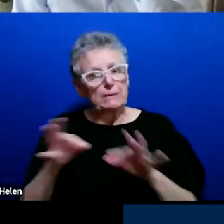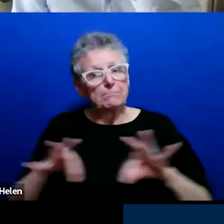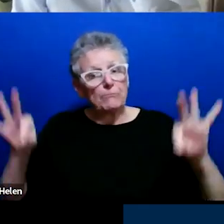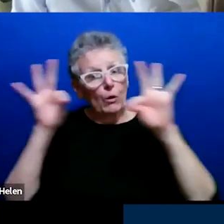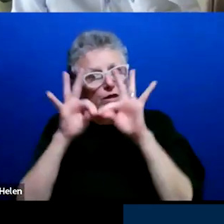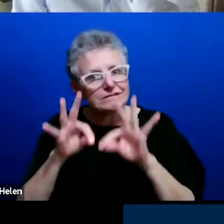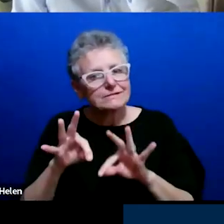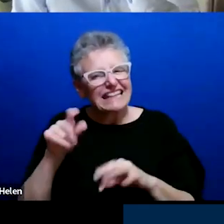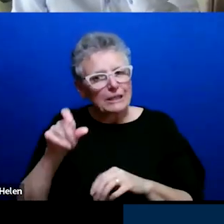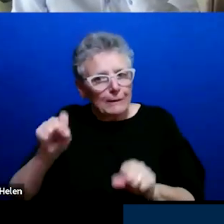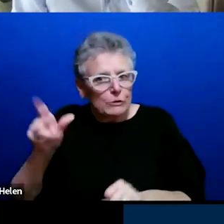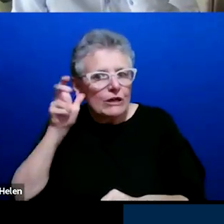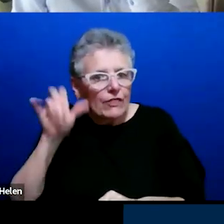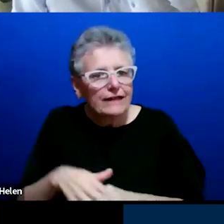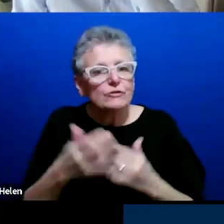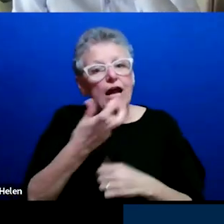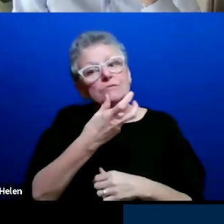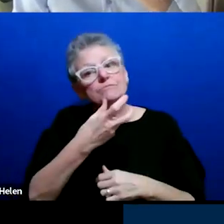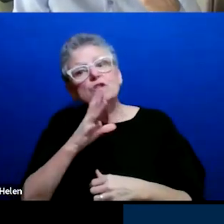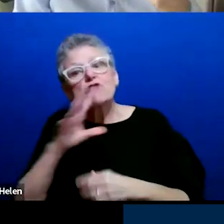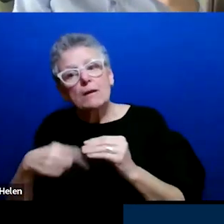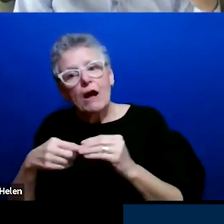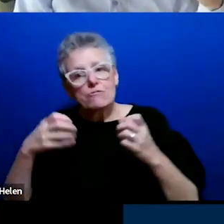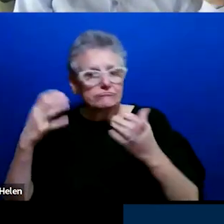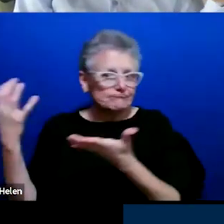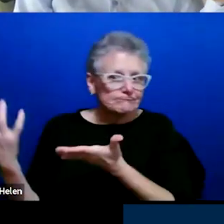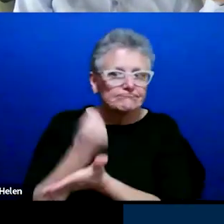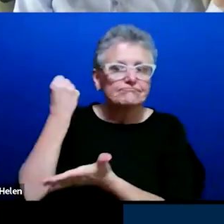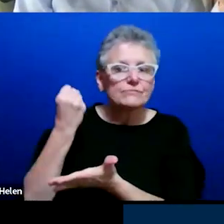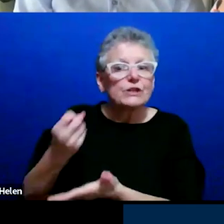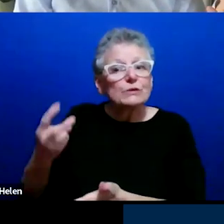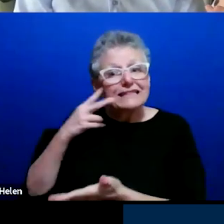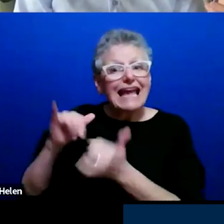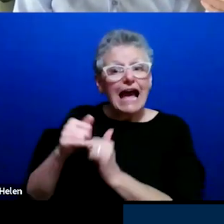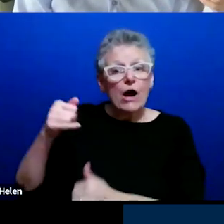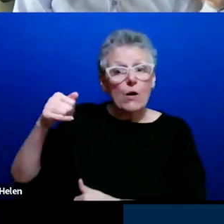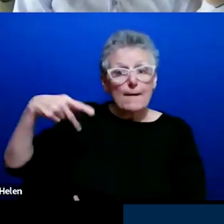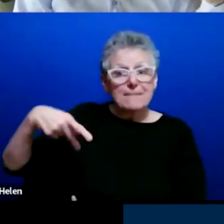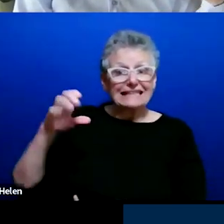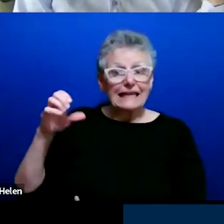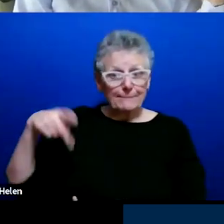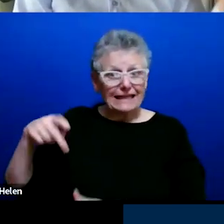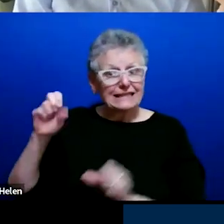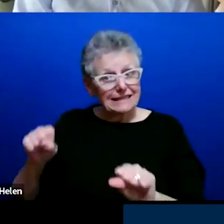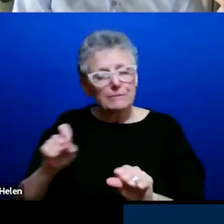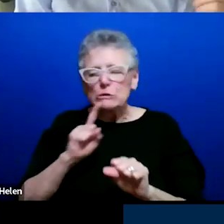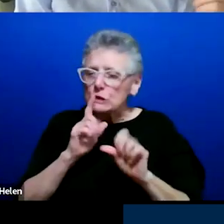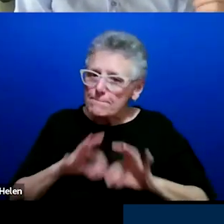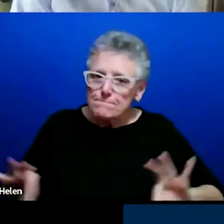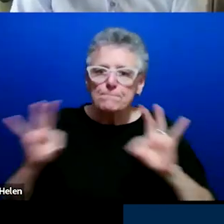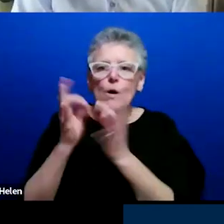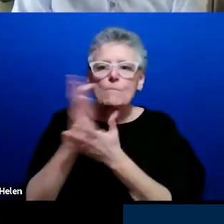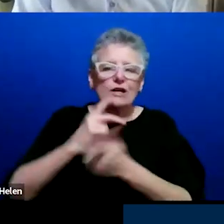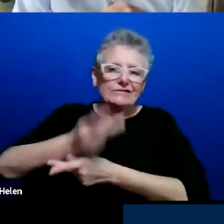So we're going to shift into opportunities where you can see how PCPs can be a crucial part of the